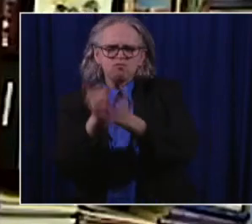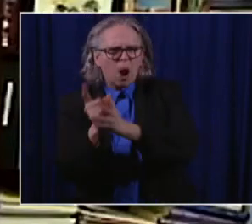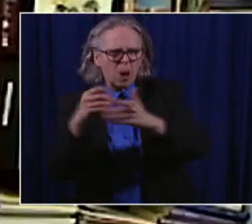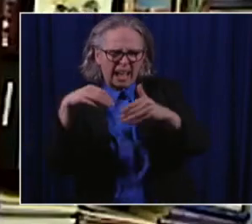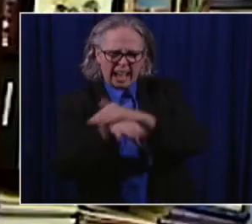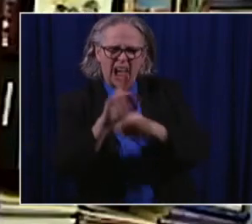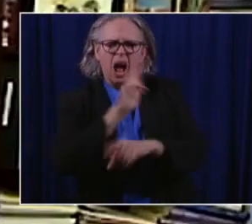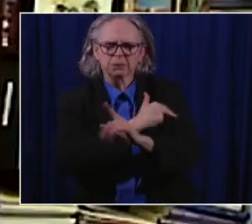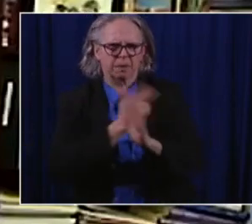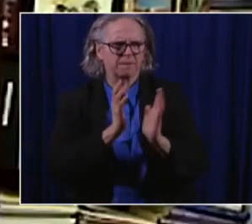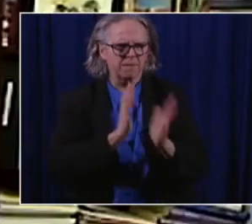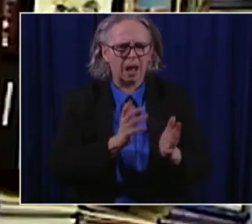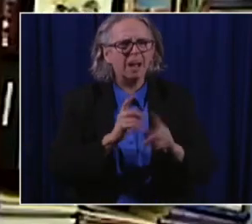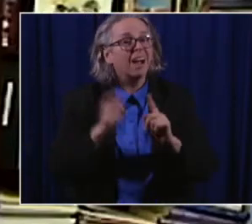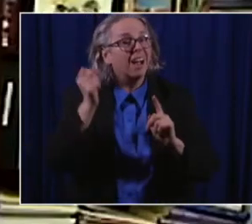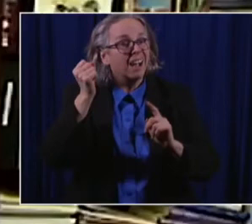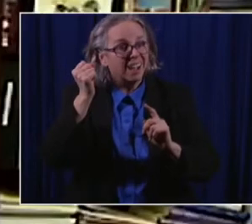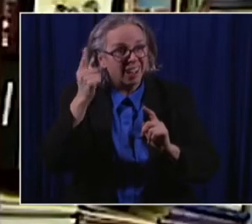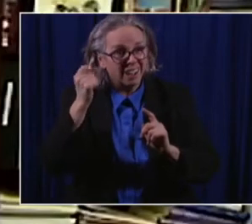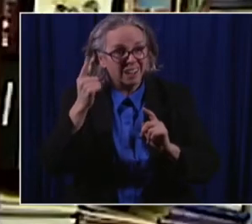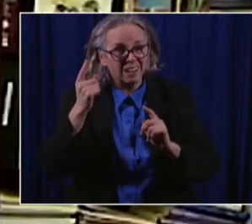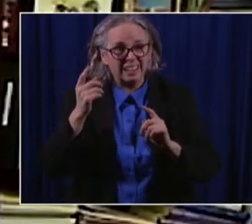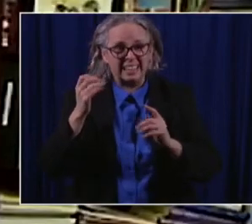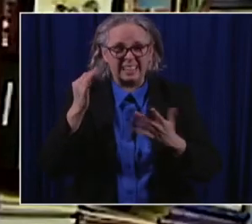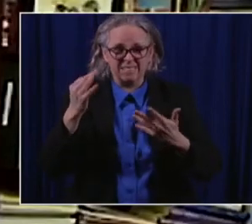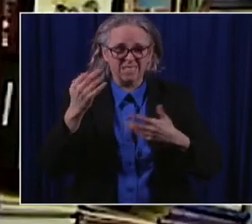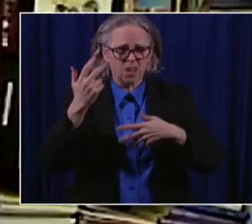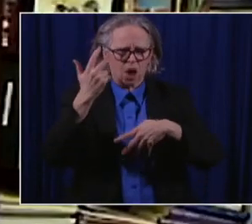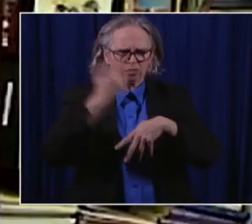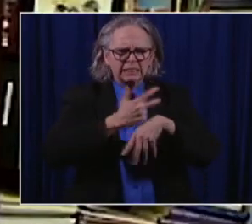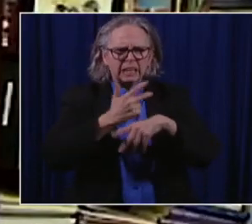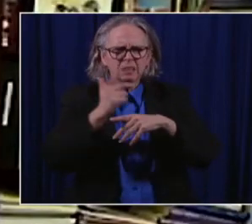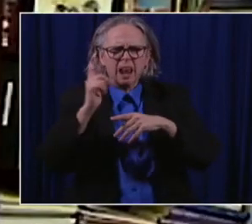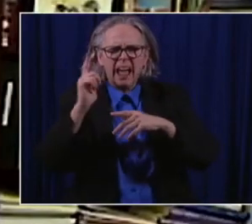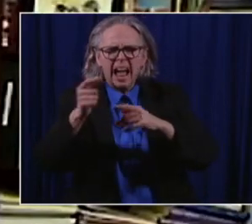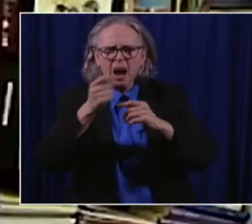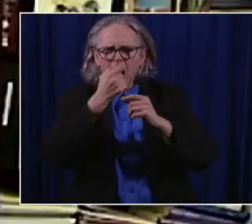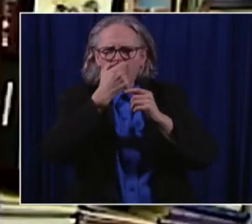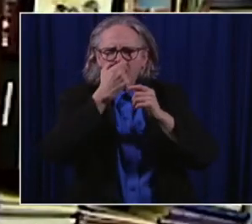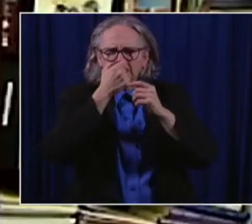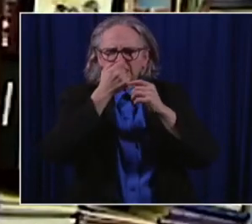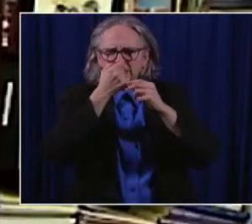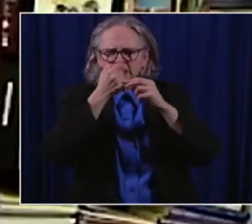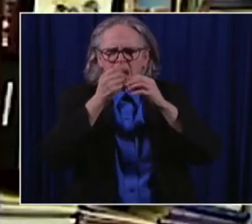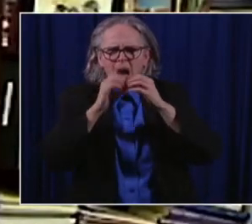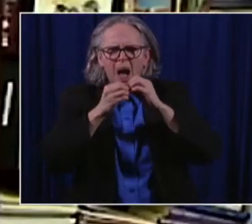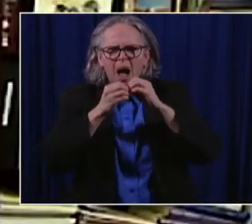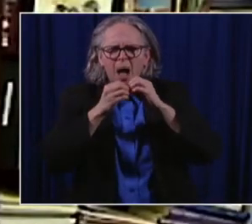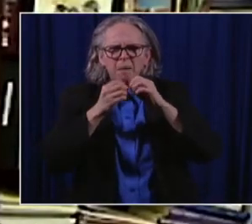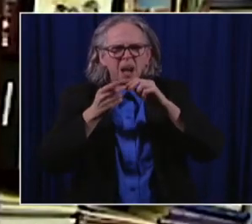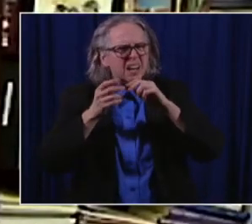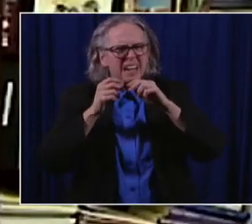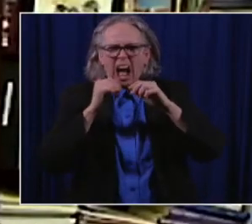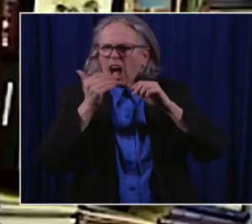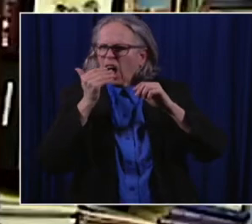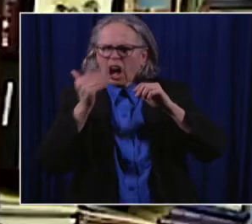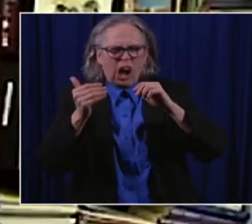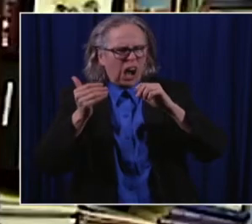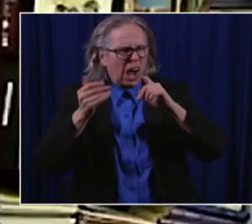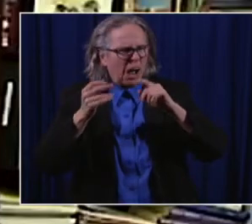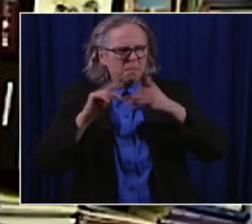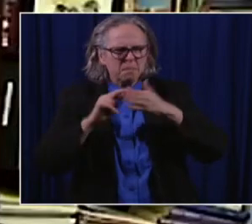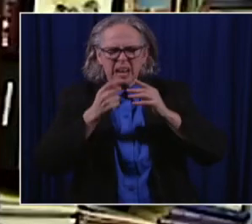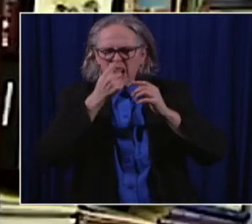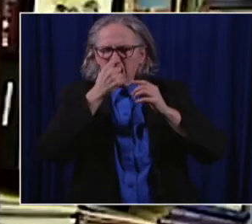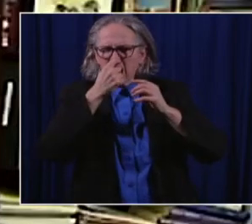3 days later, they're on 6 liters of oxygen. Then they're on high flow heated nasal cannula oxygen. Then they're on a mask that's tight